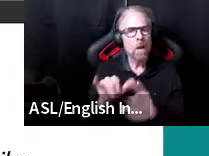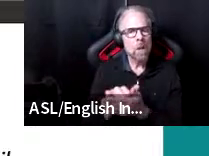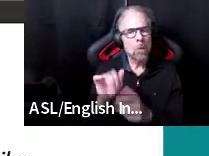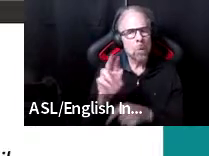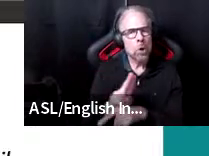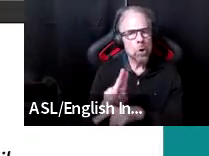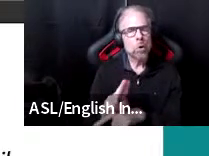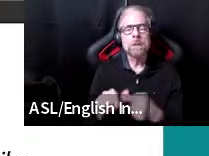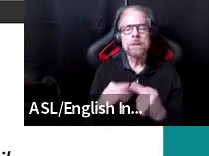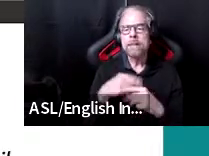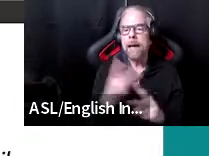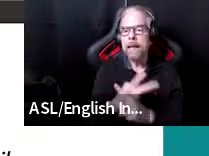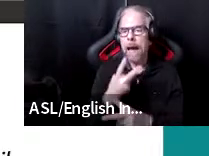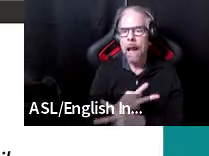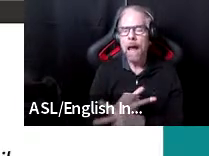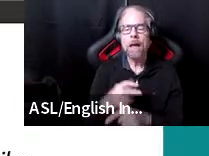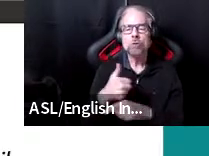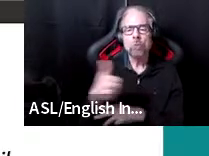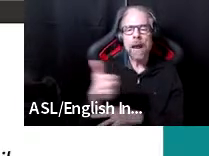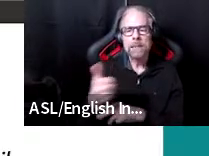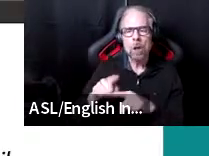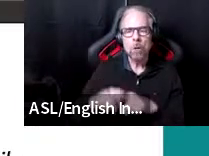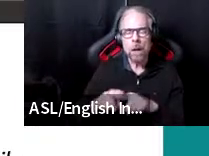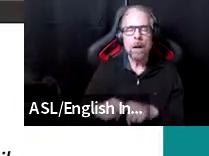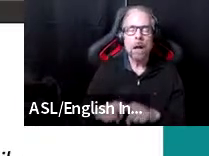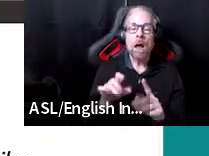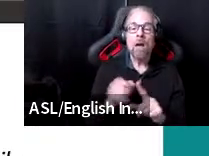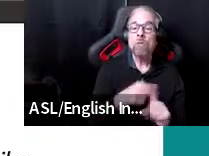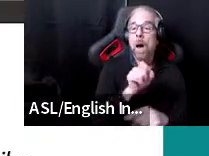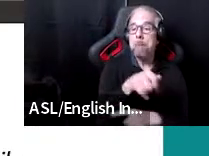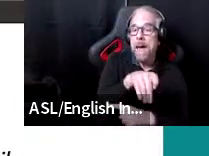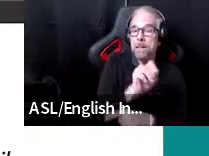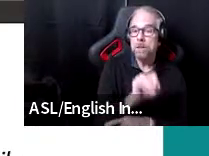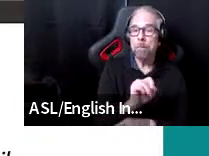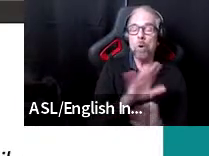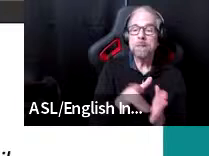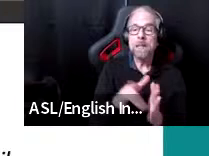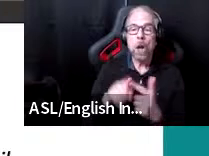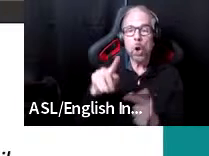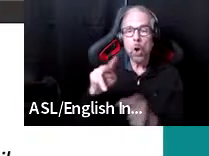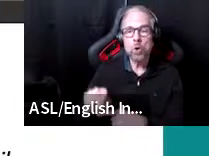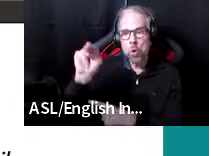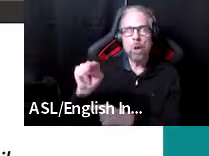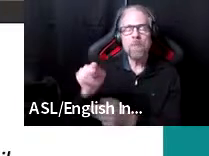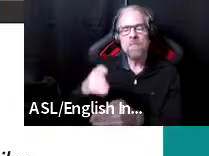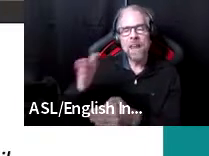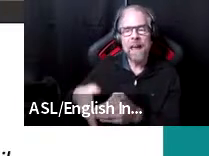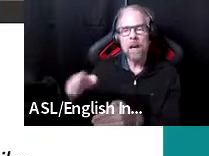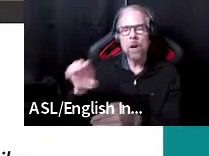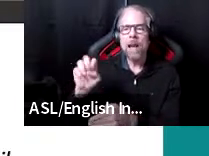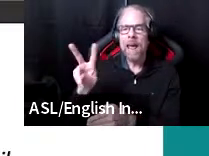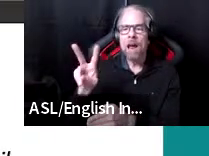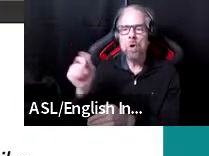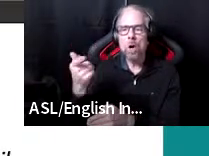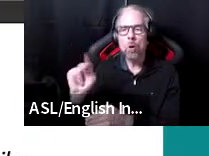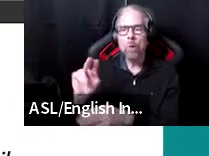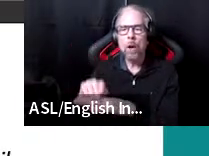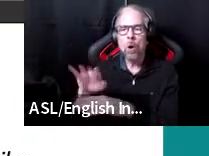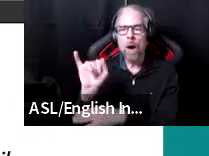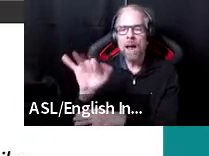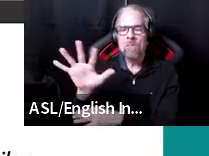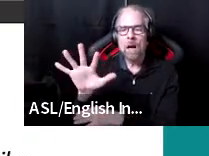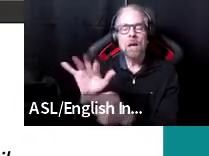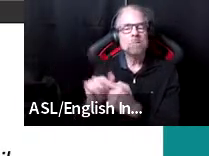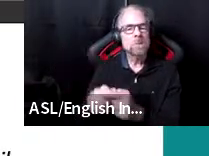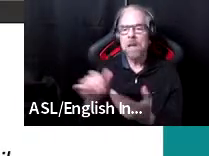reliability. So again, the extension of the L line from Expo Center north to the new terminus at Evergreen on I-5 would be completely in its own